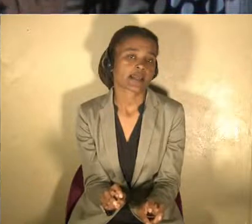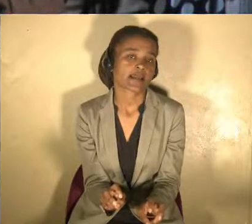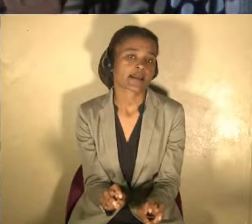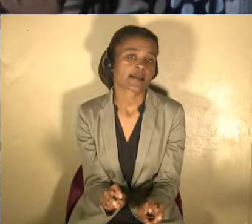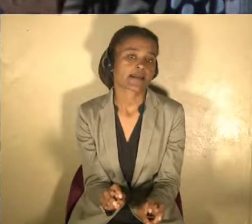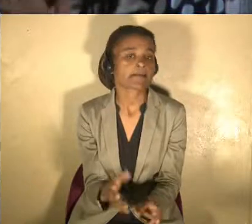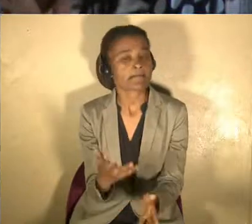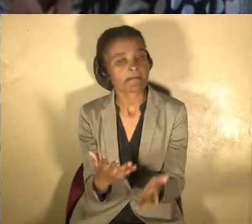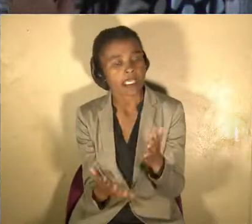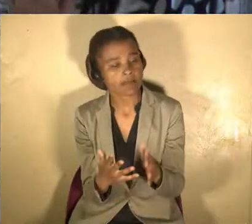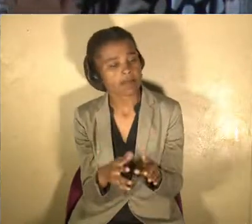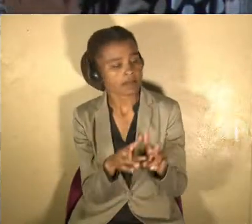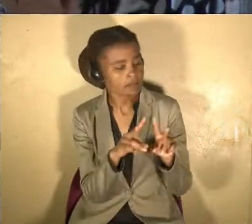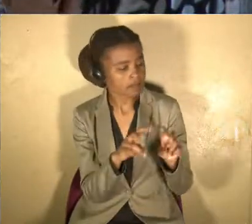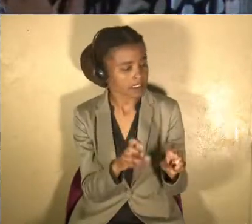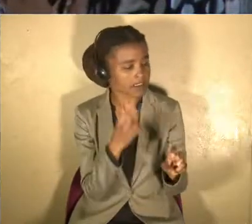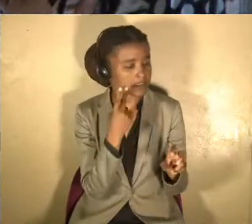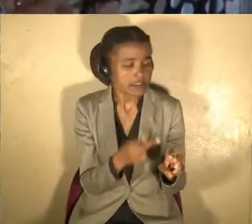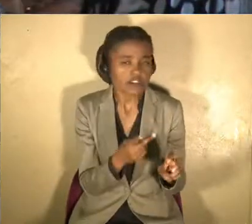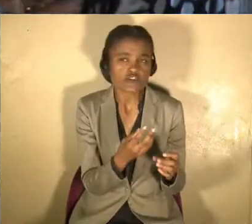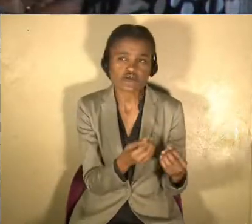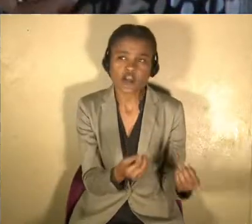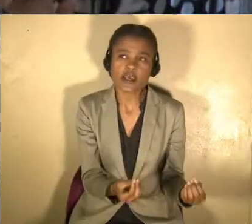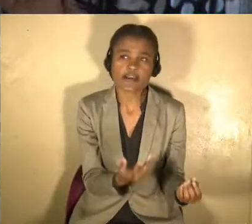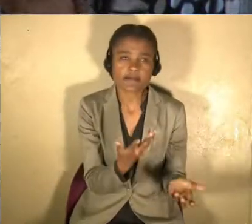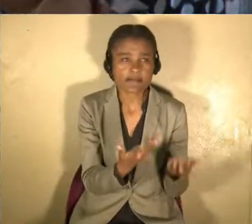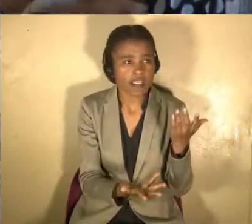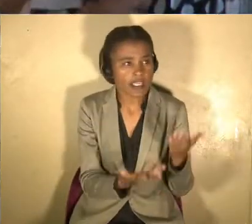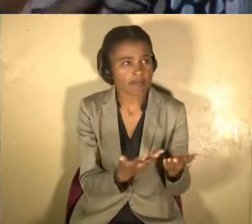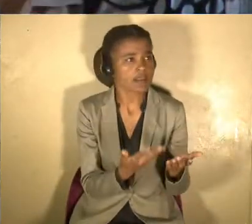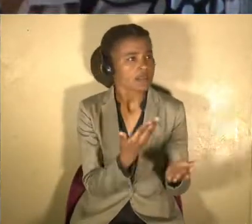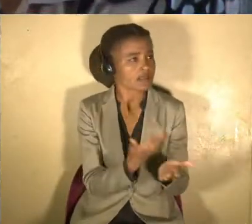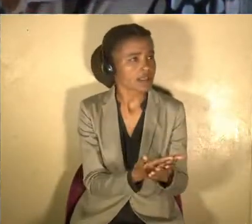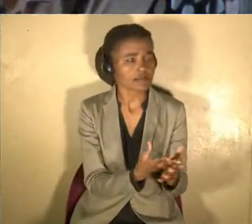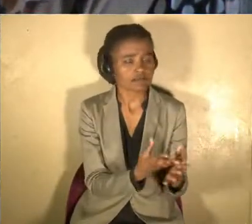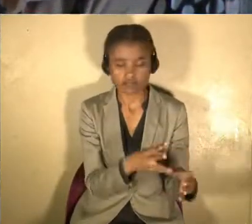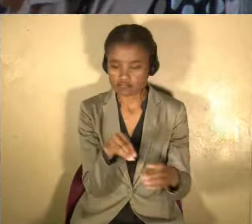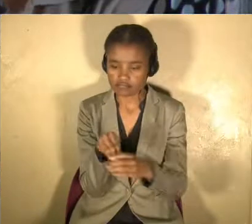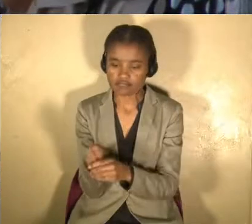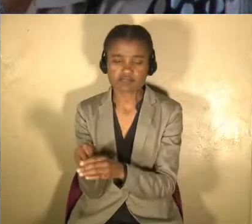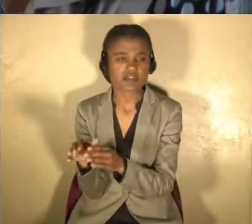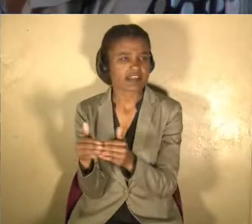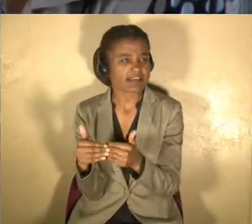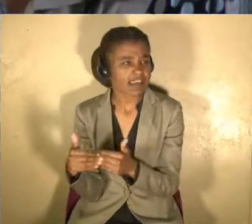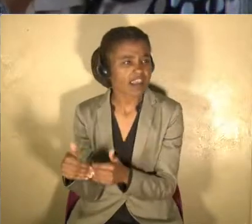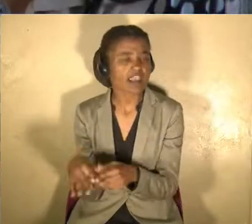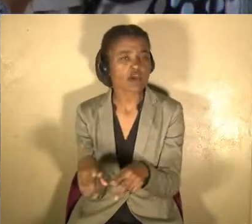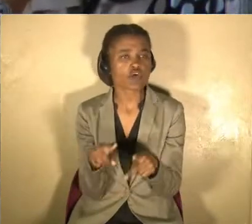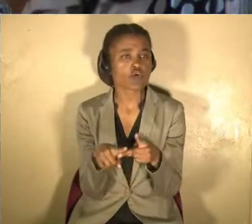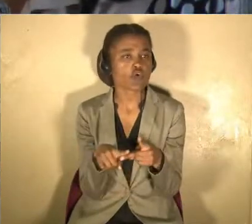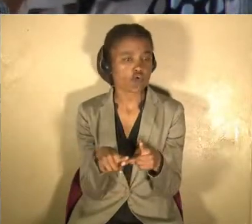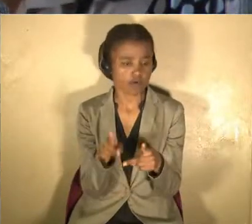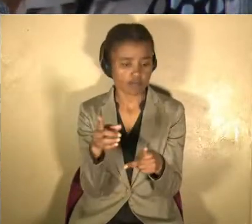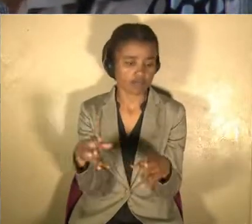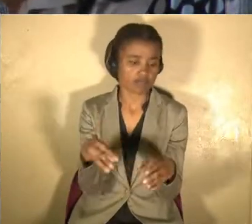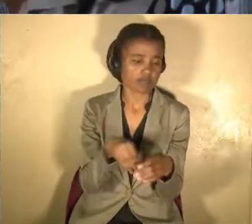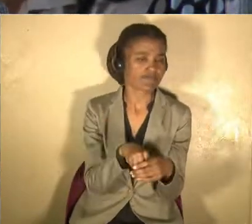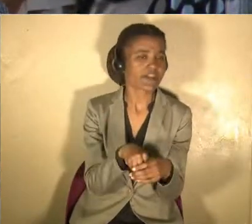need of care and protection, maybe ka bewa ko foster care or child and youth care center before bill iba